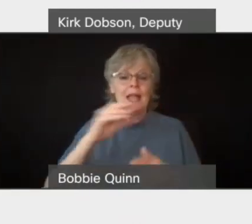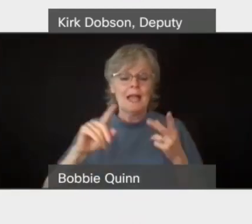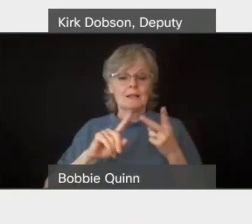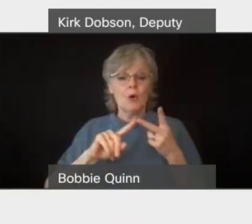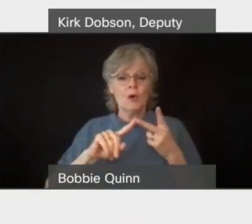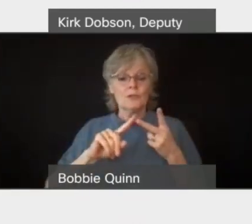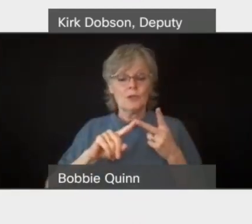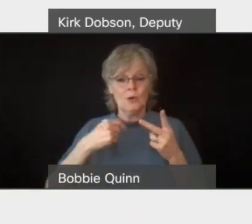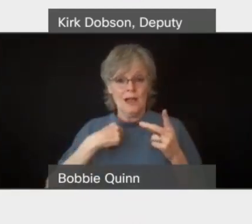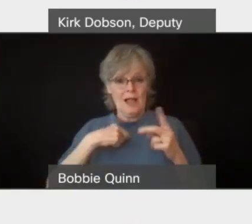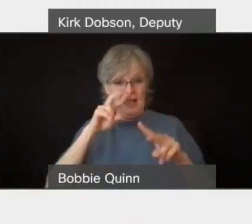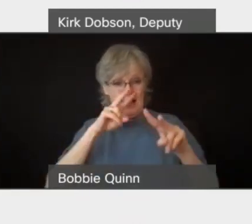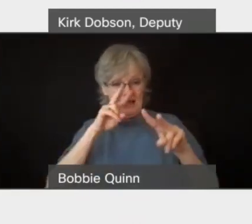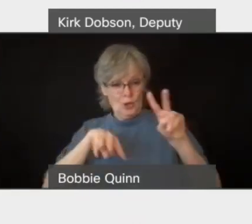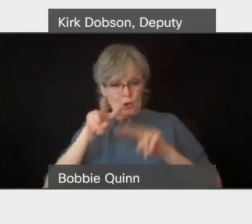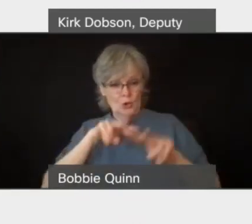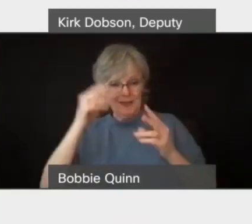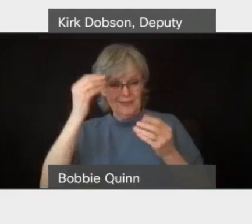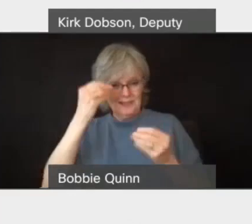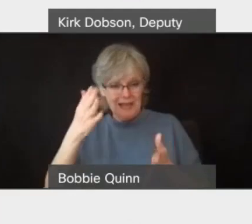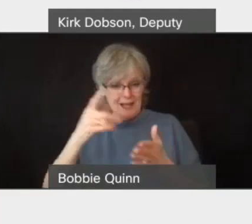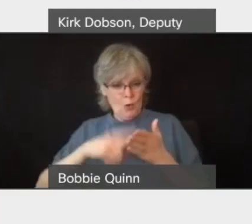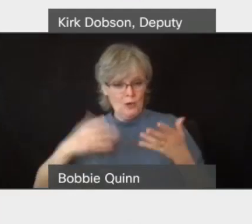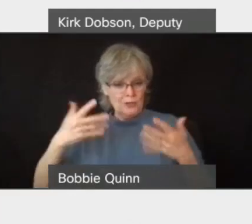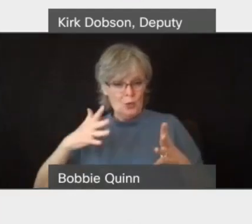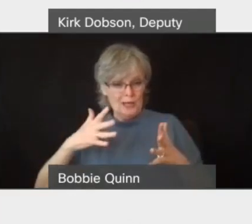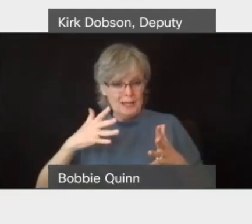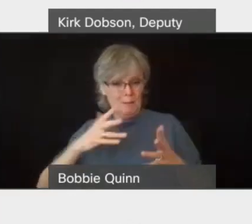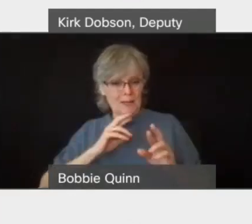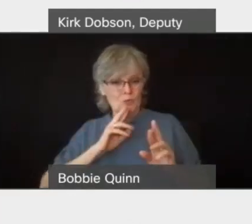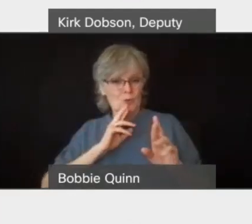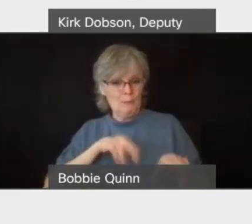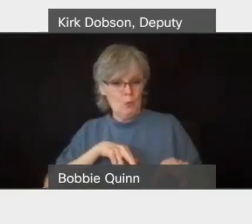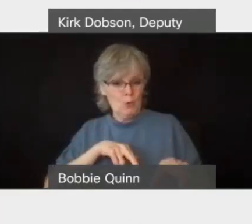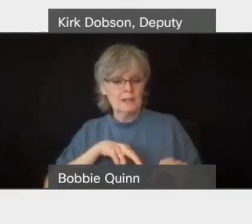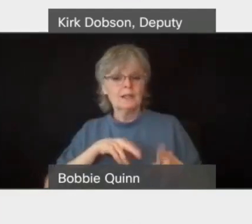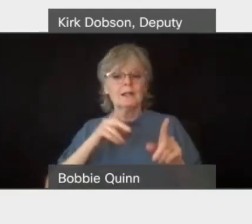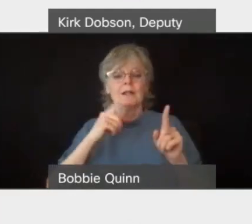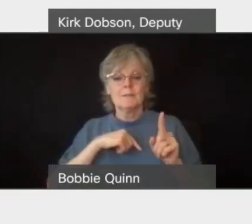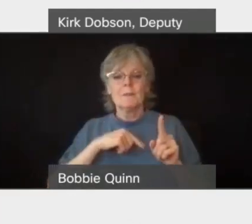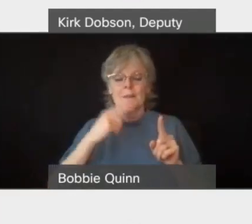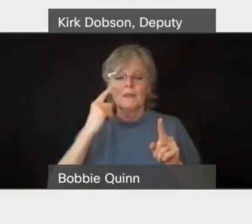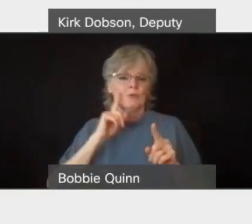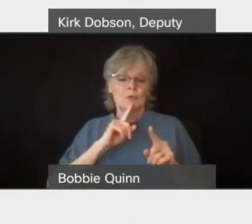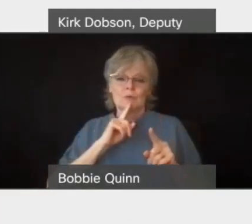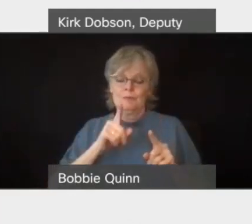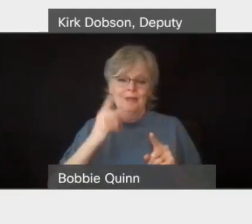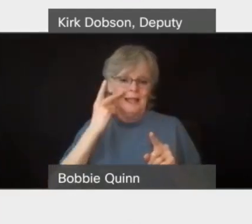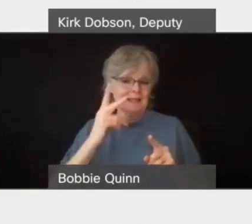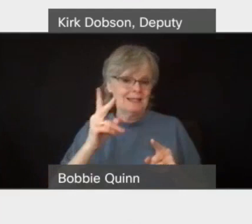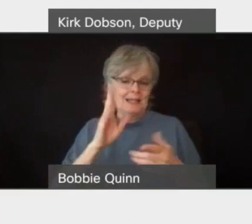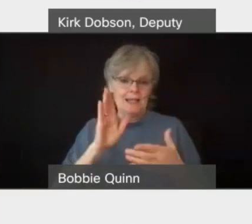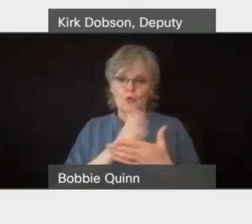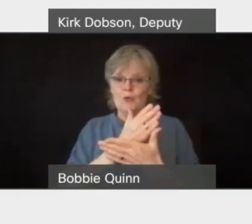as I look at the data of what's been reported, there's a significant range amongst providers. So we